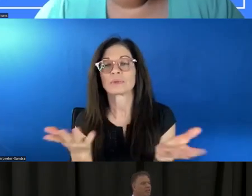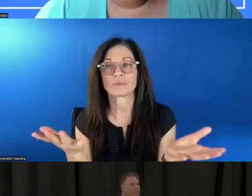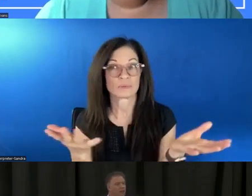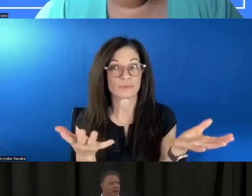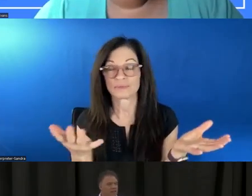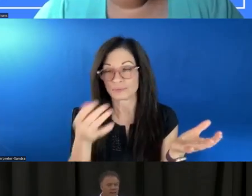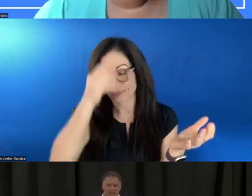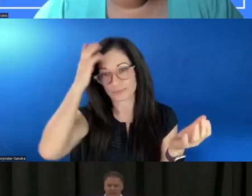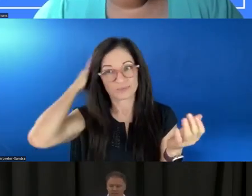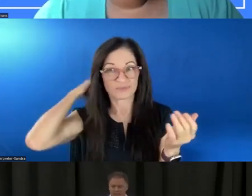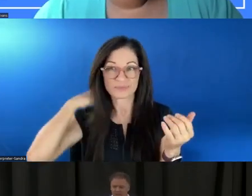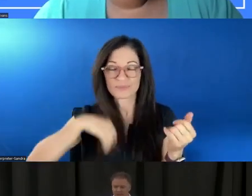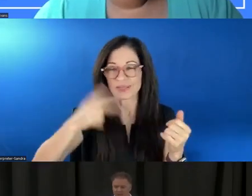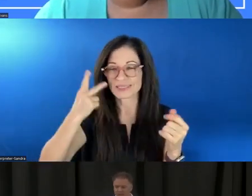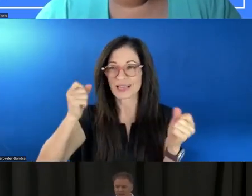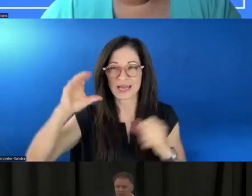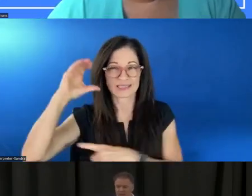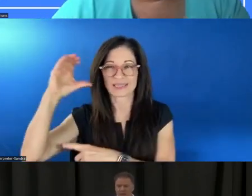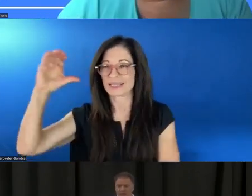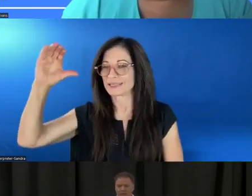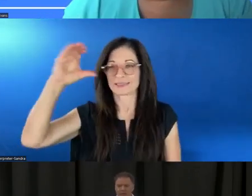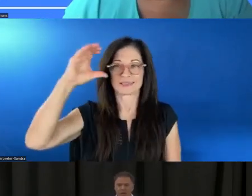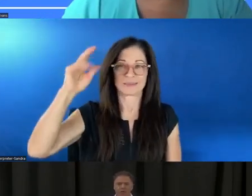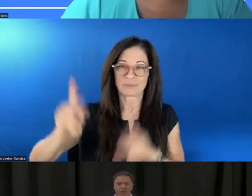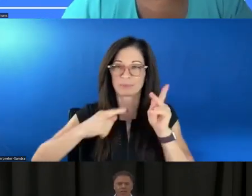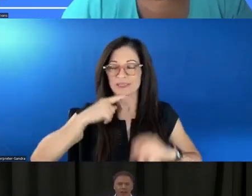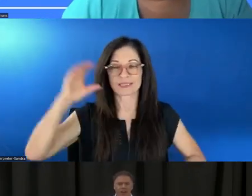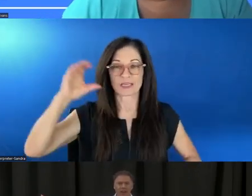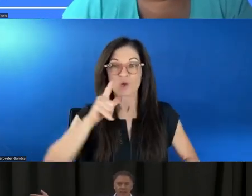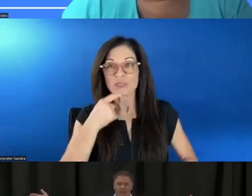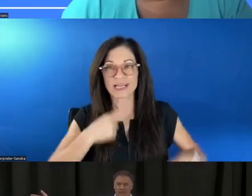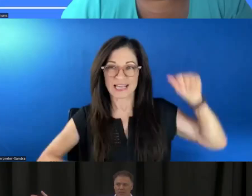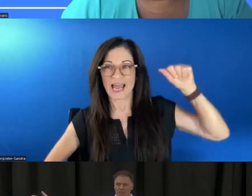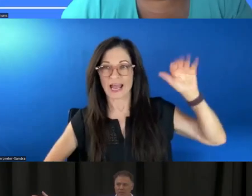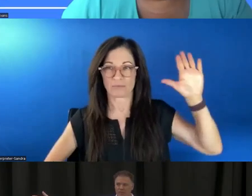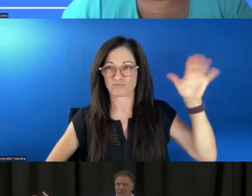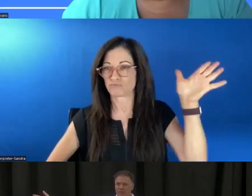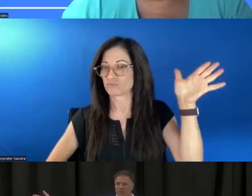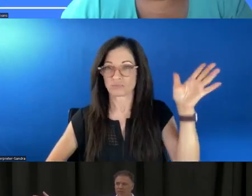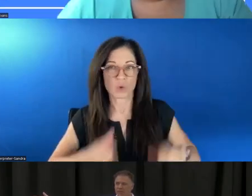Let's do a show. I see lots of C that is being held up here. Who says A?